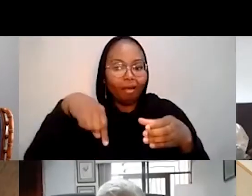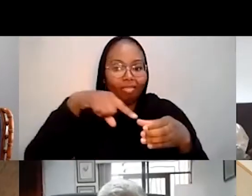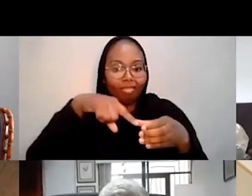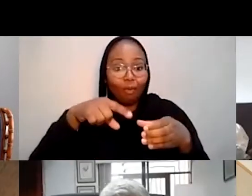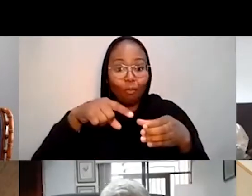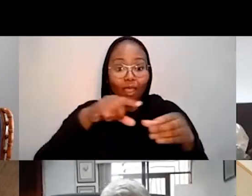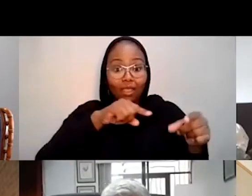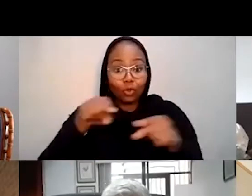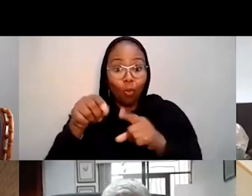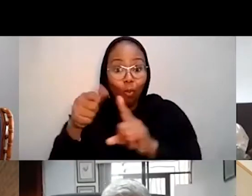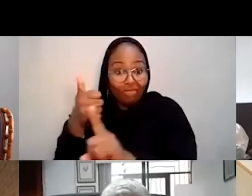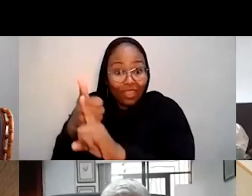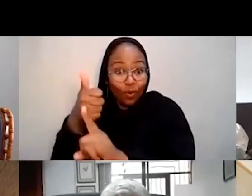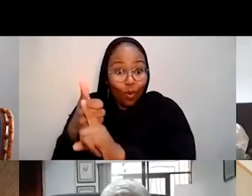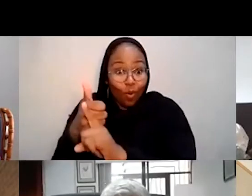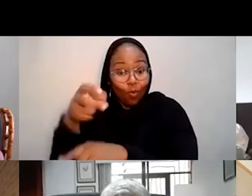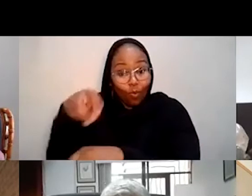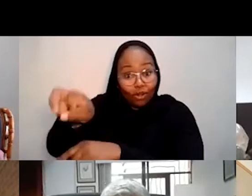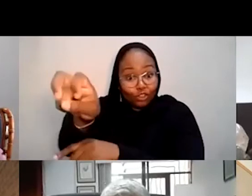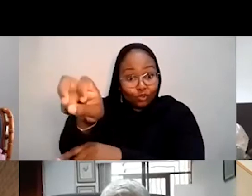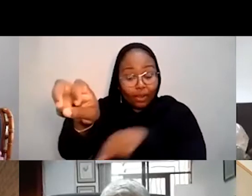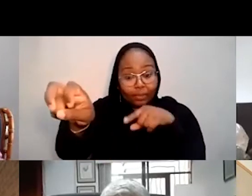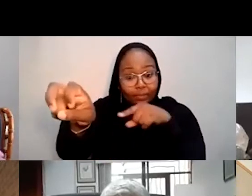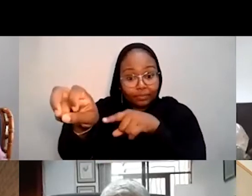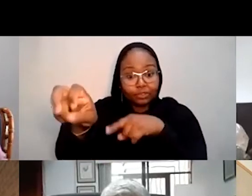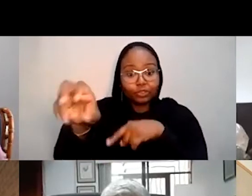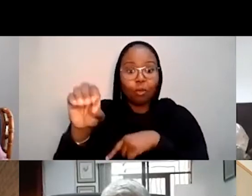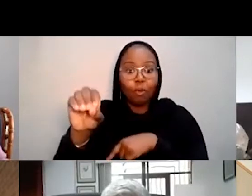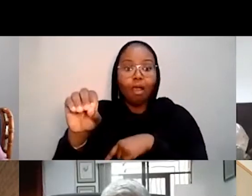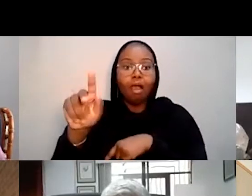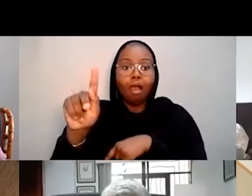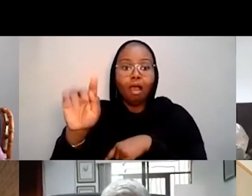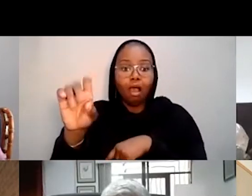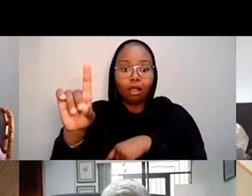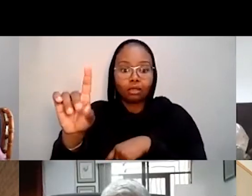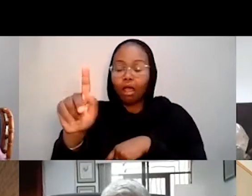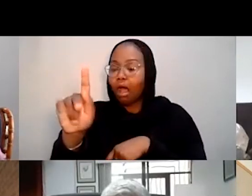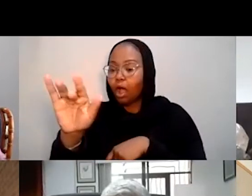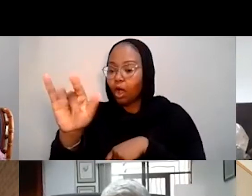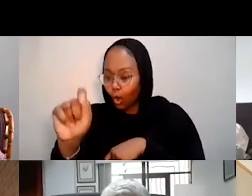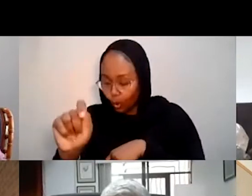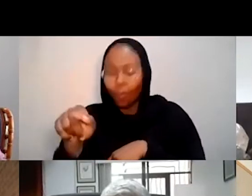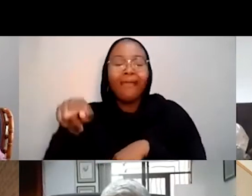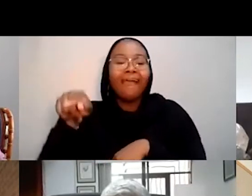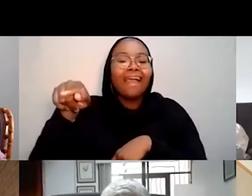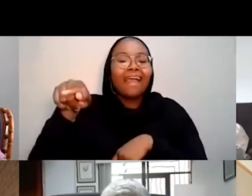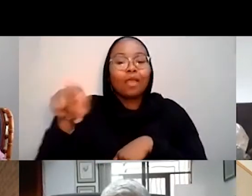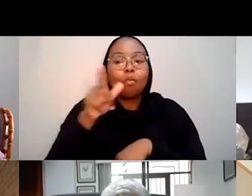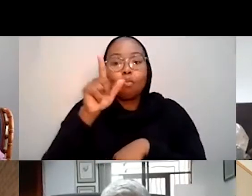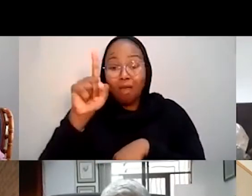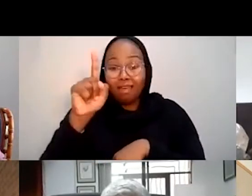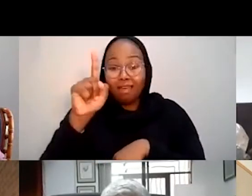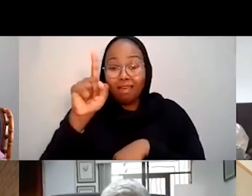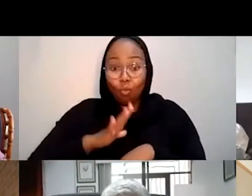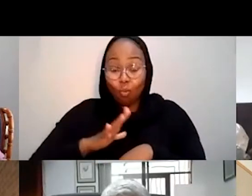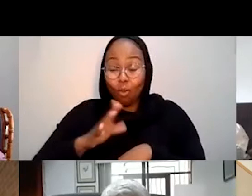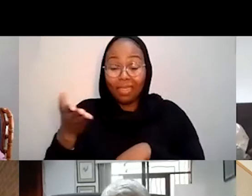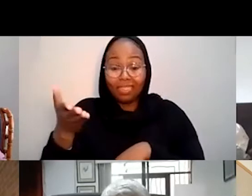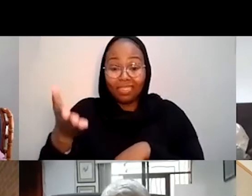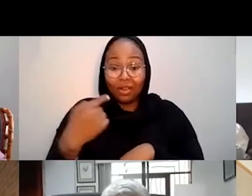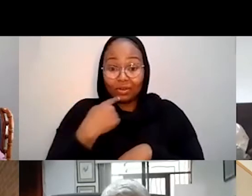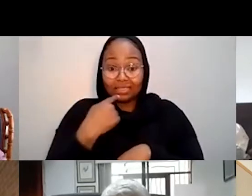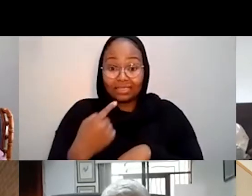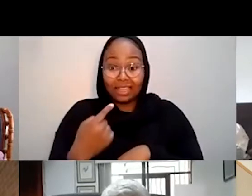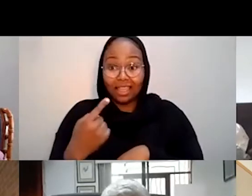a field trip to Akko. And one of the women said that they came upon a group who